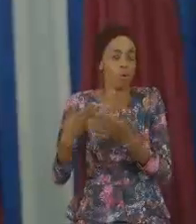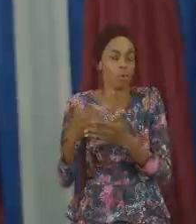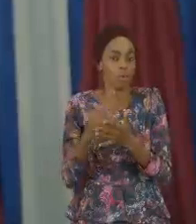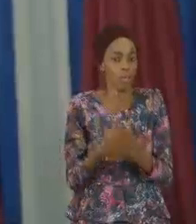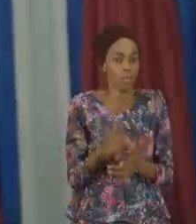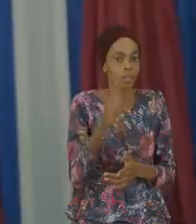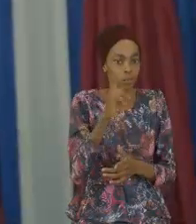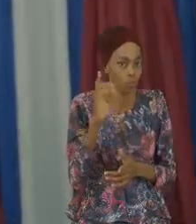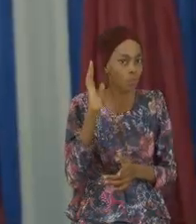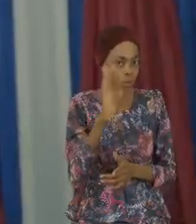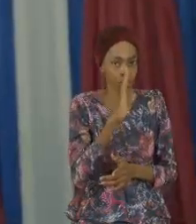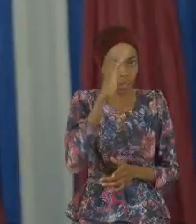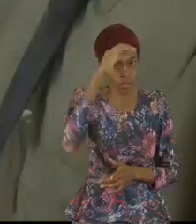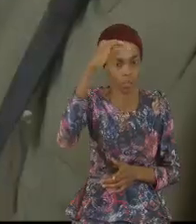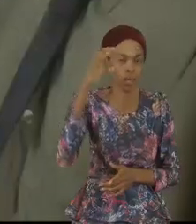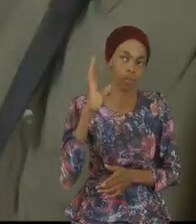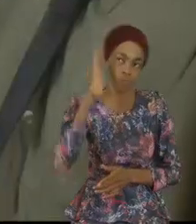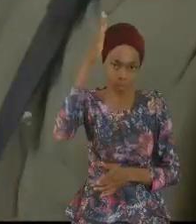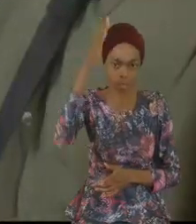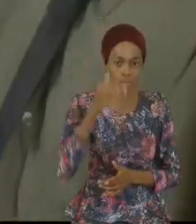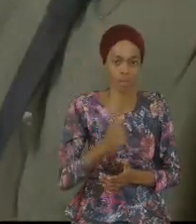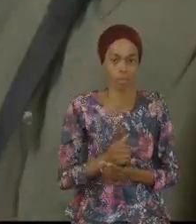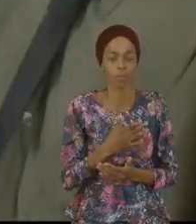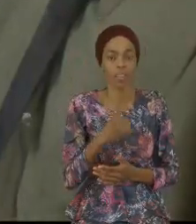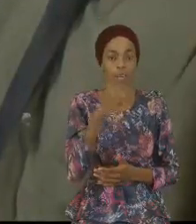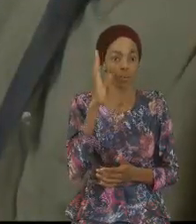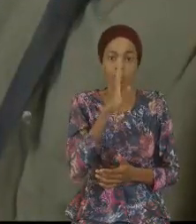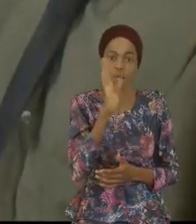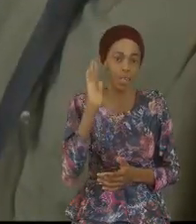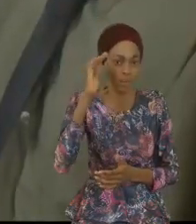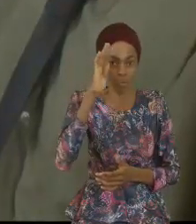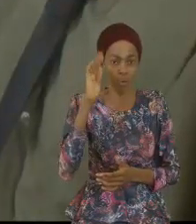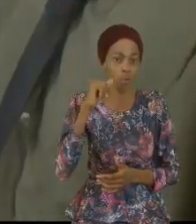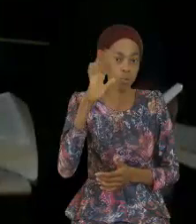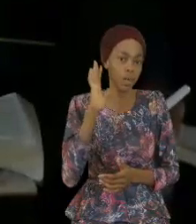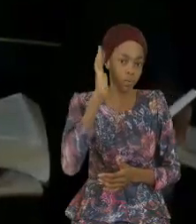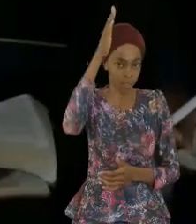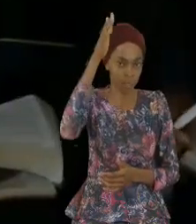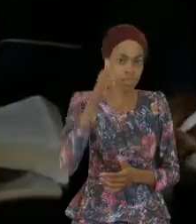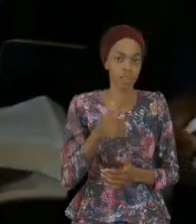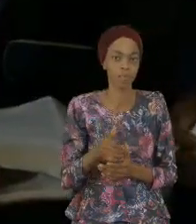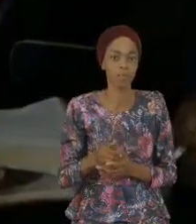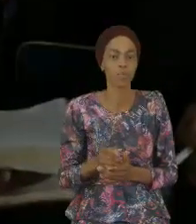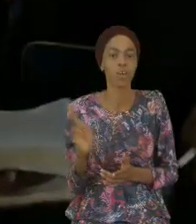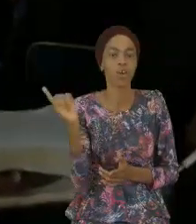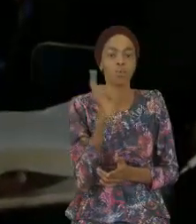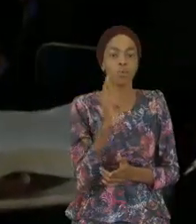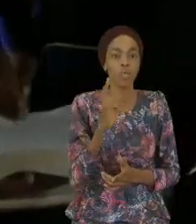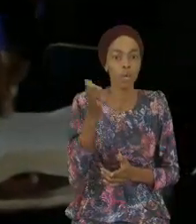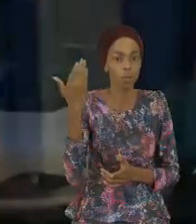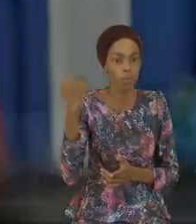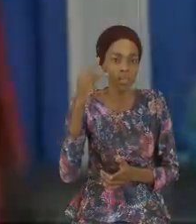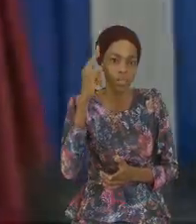still be a man of destiny. And you'll still be a woman of destiny. Where was he